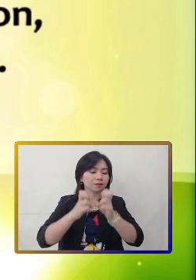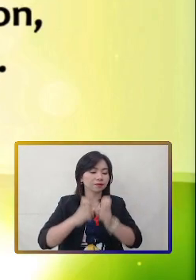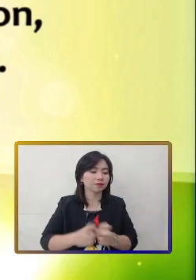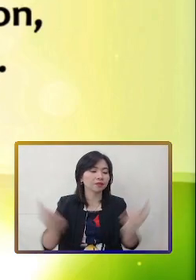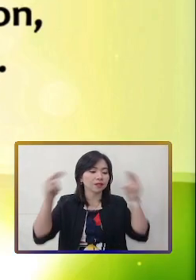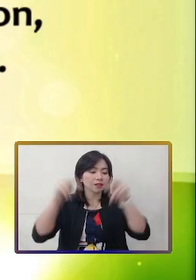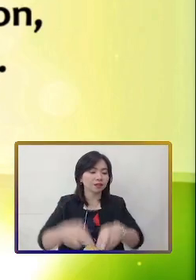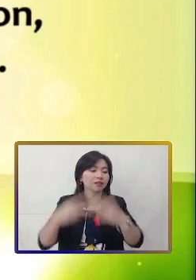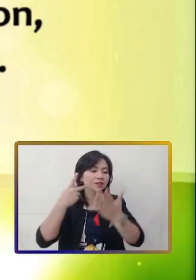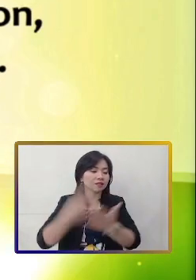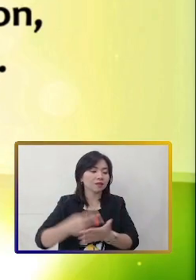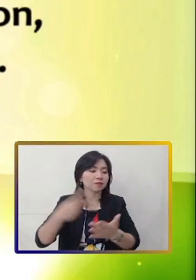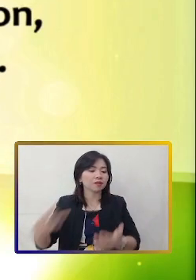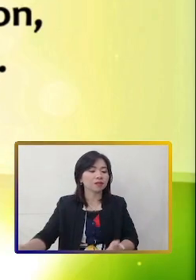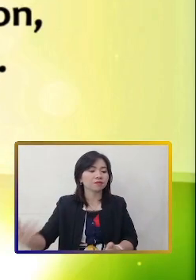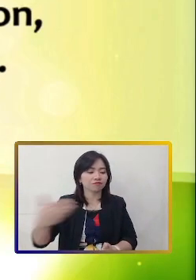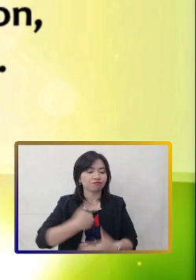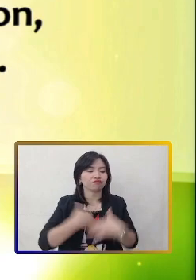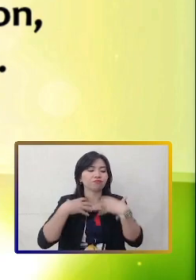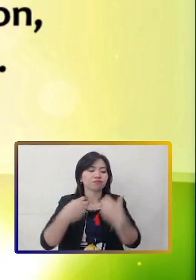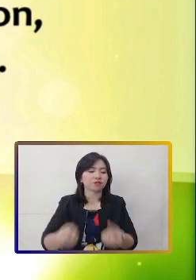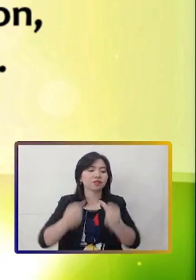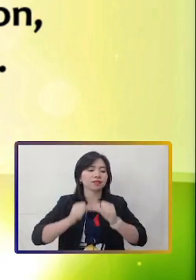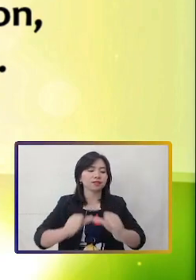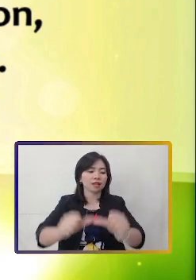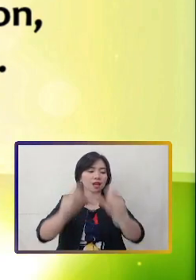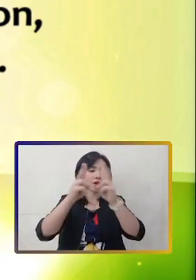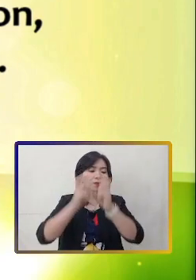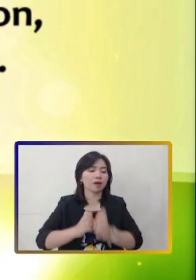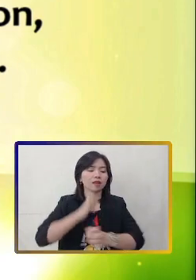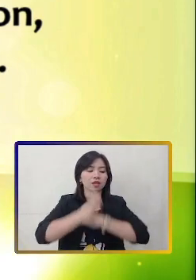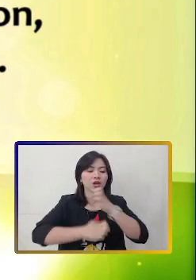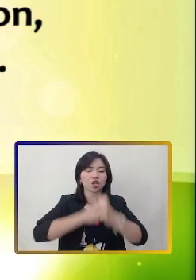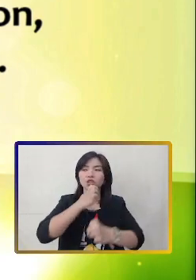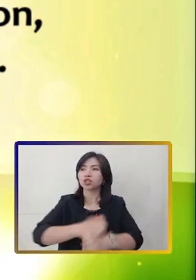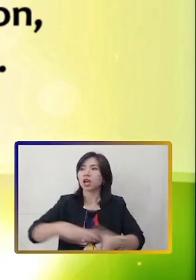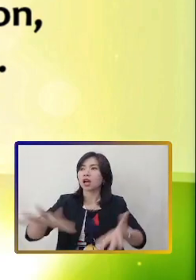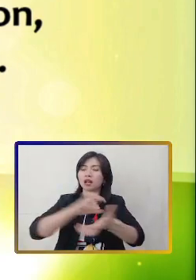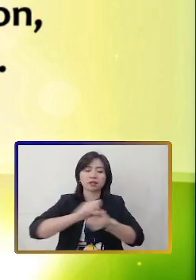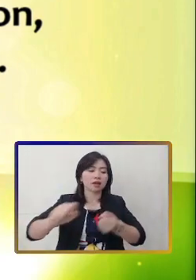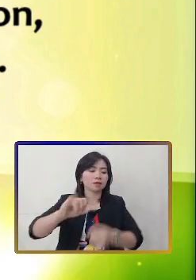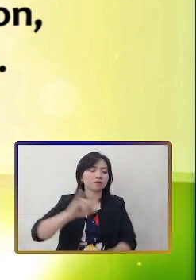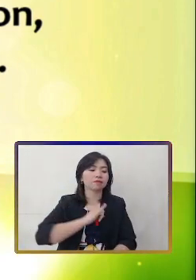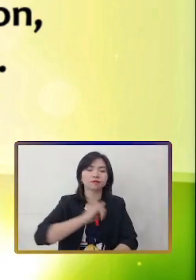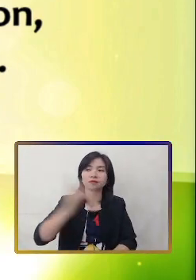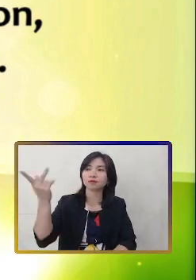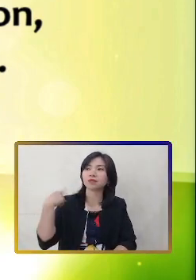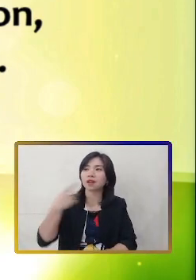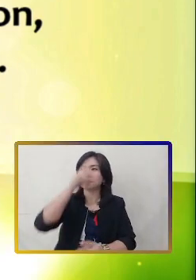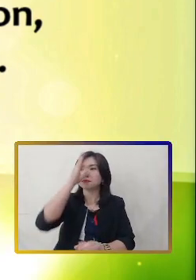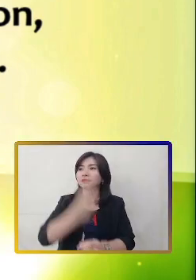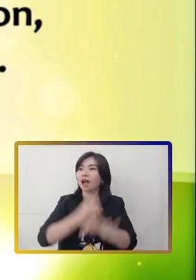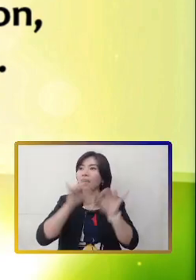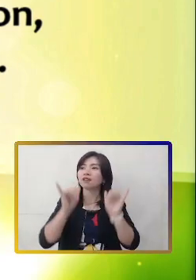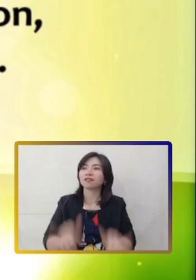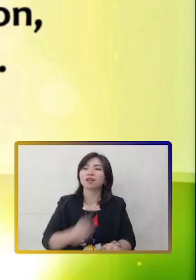though the hills may tumble, it will firmly stand. When the earth shall crumble, I will plant my feet